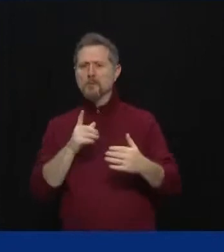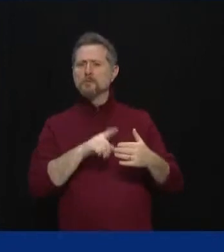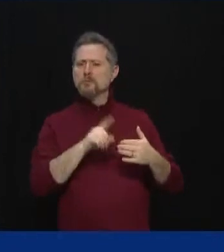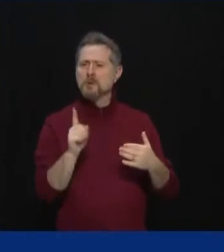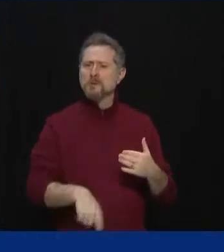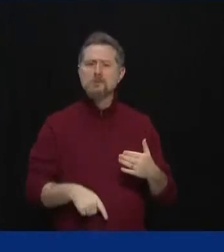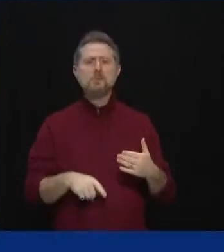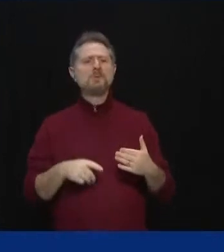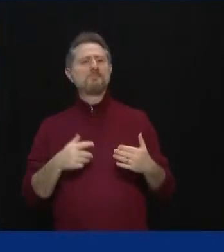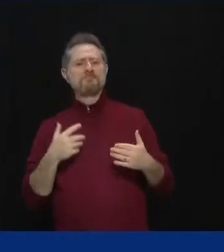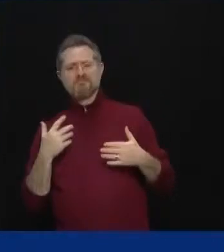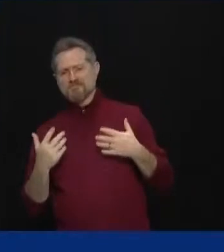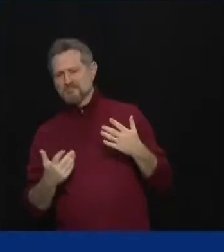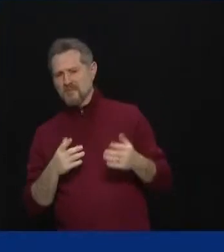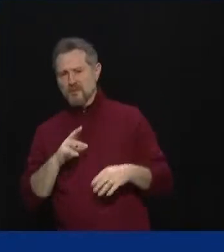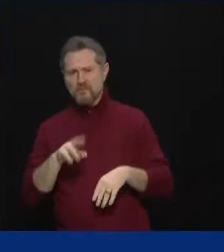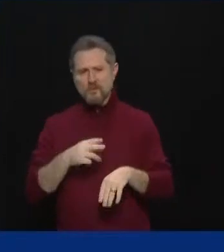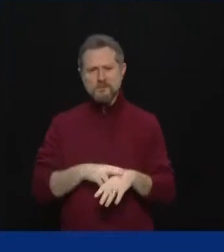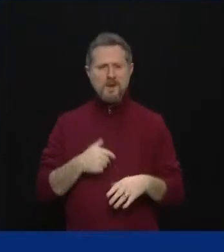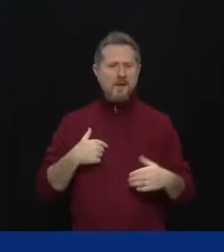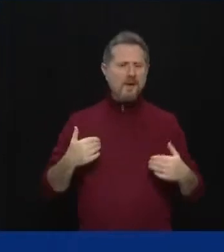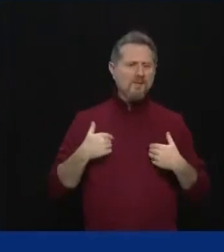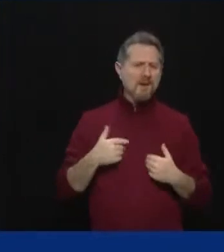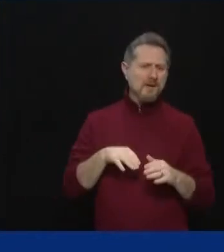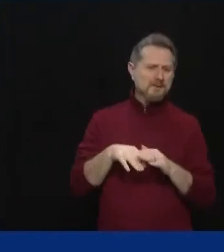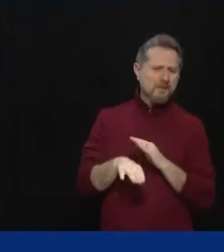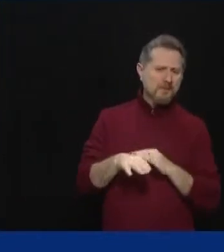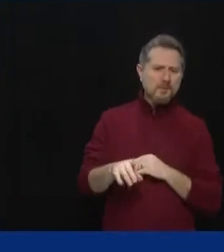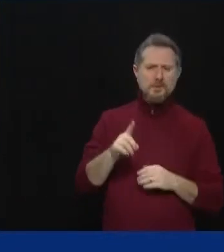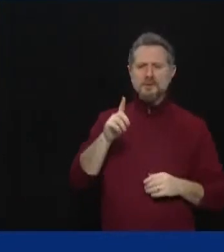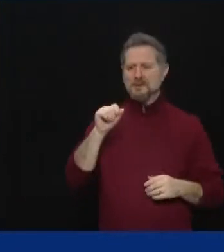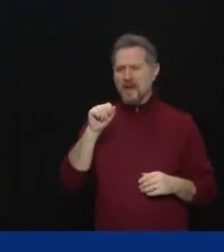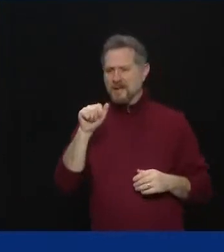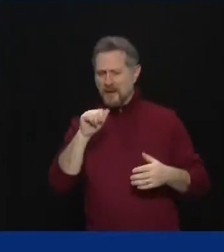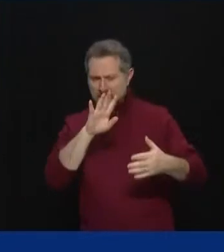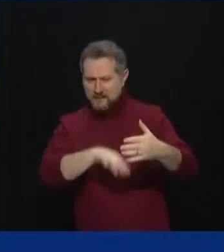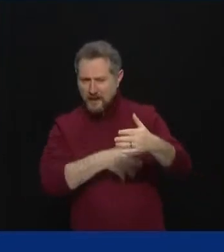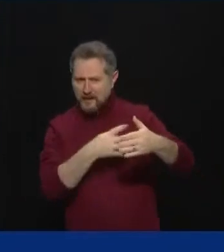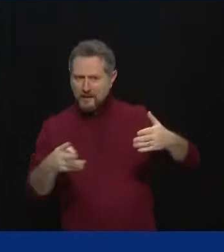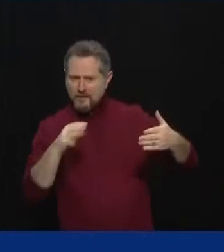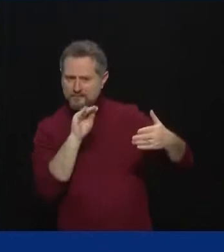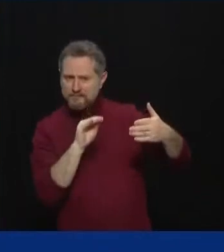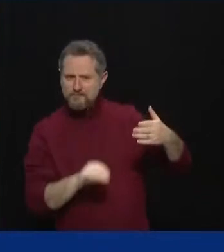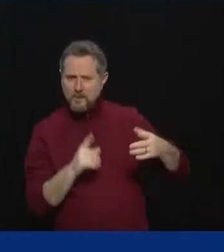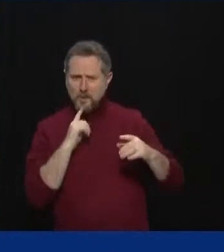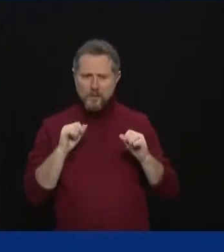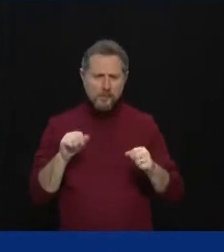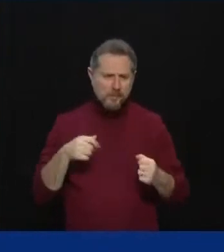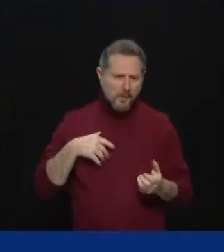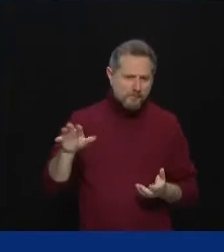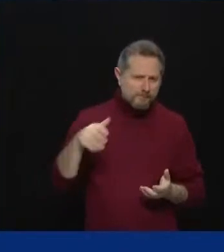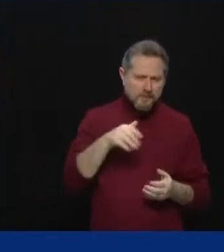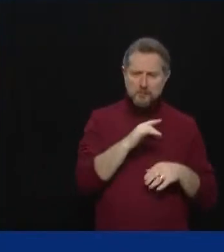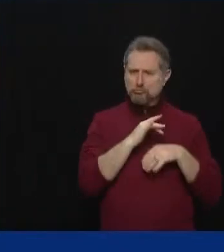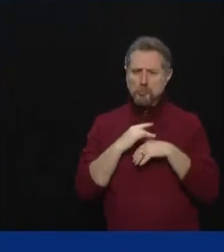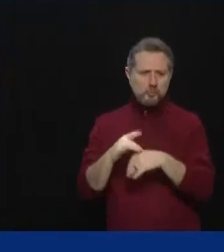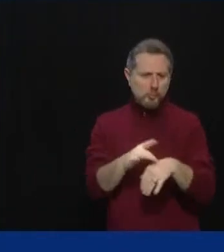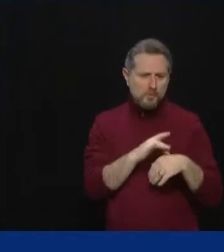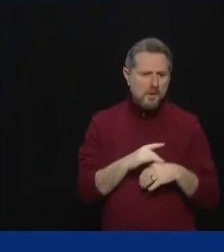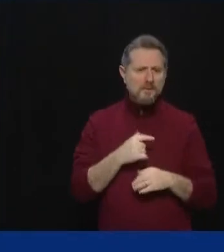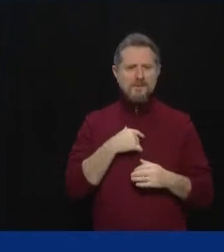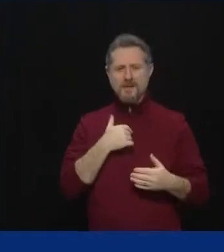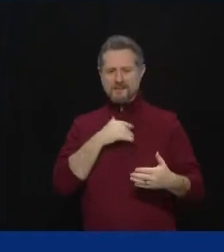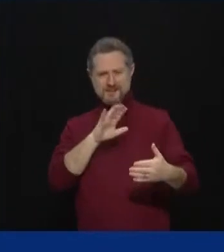huge access to data. So we want to see how we can use the resources that we have as a center